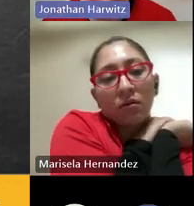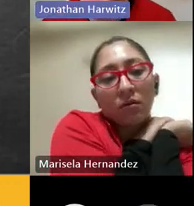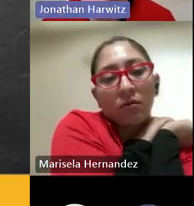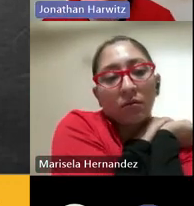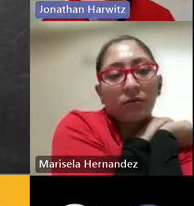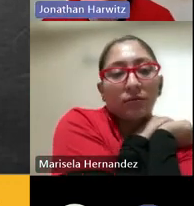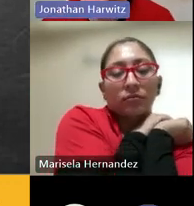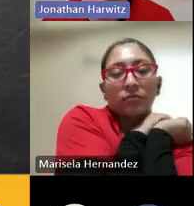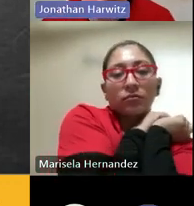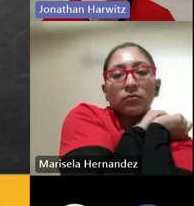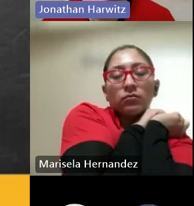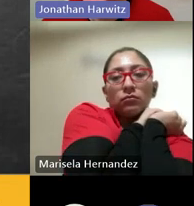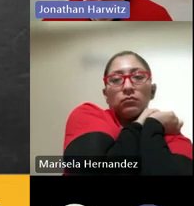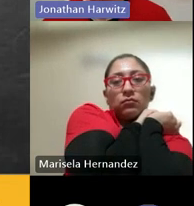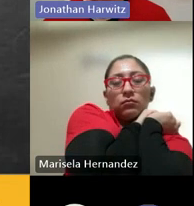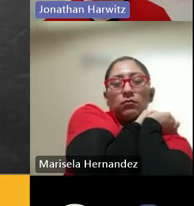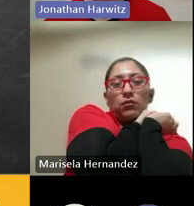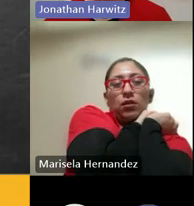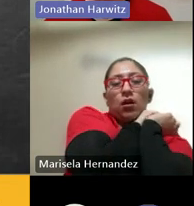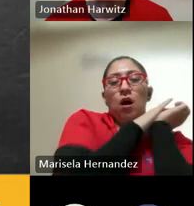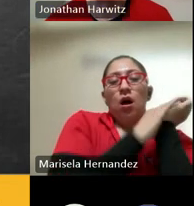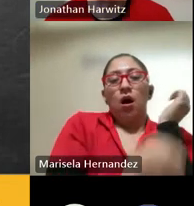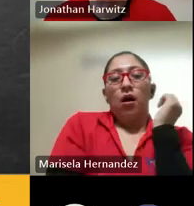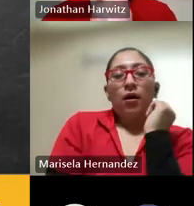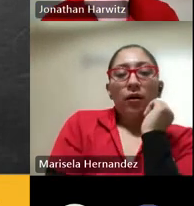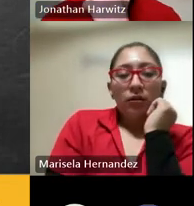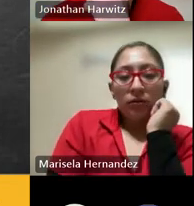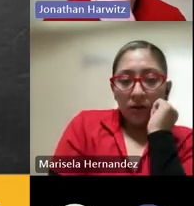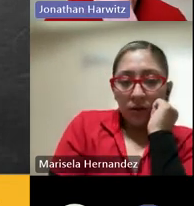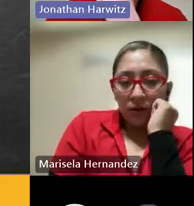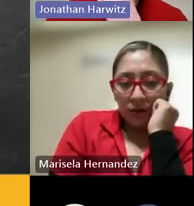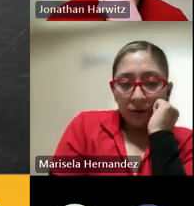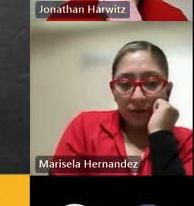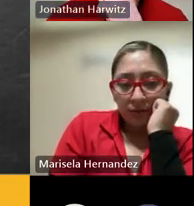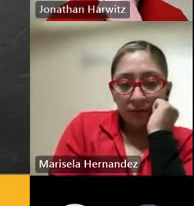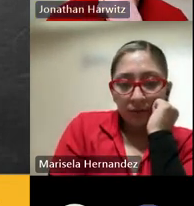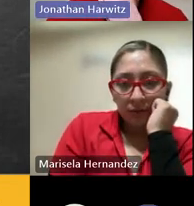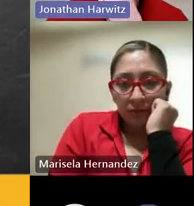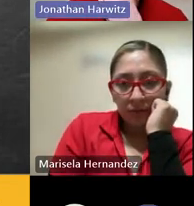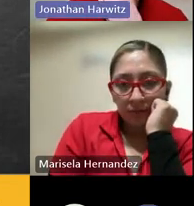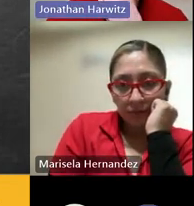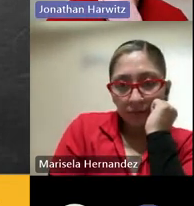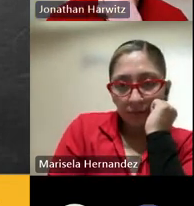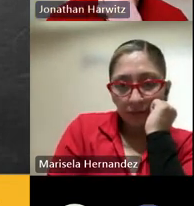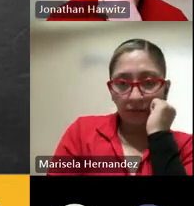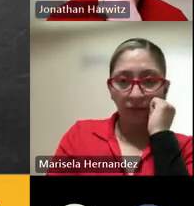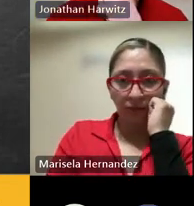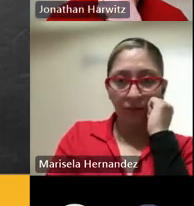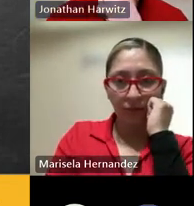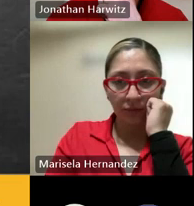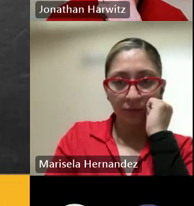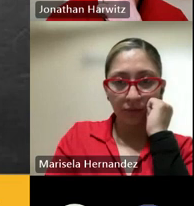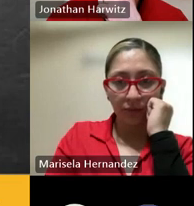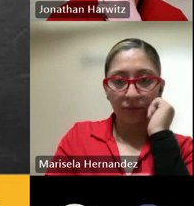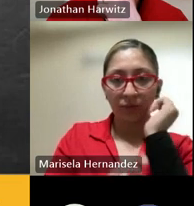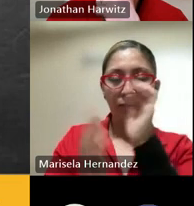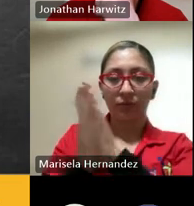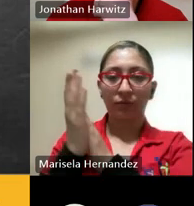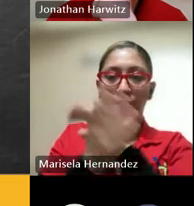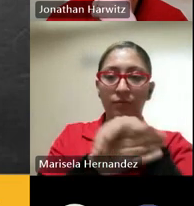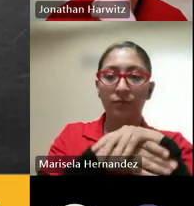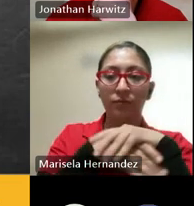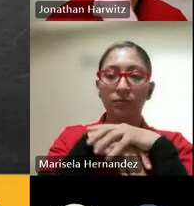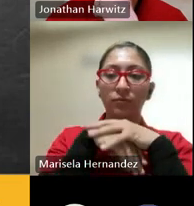if you wanted to add anything to that, if I missed anything. Nope, I don't think so. We have a couple